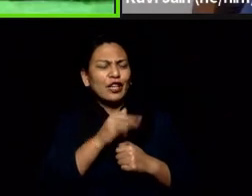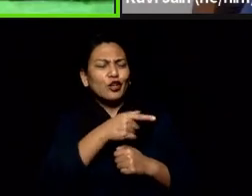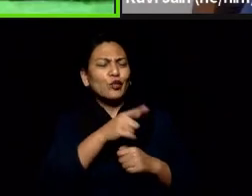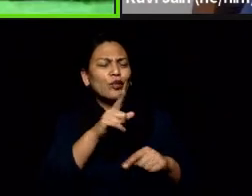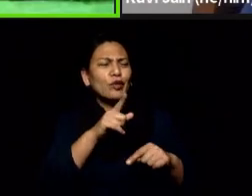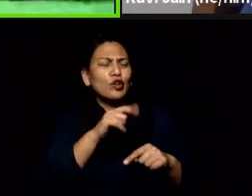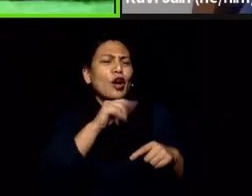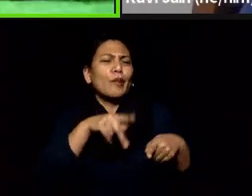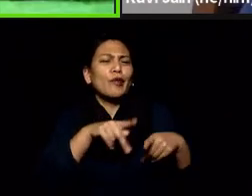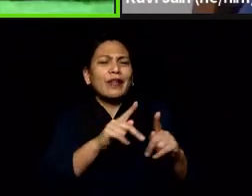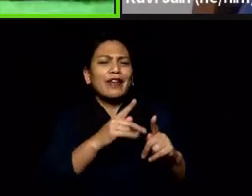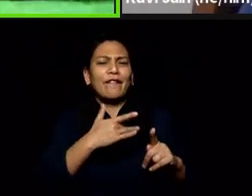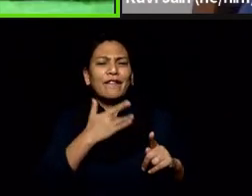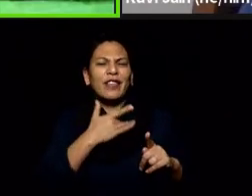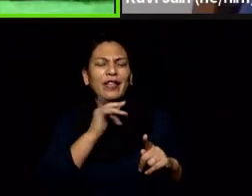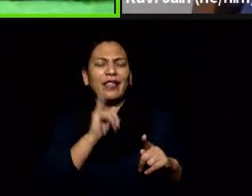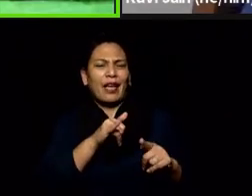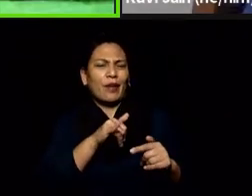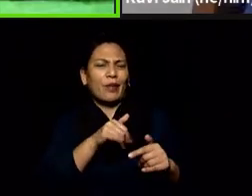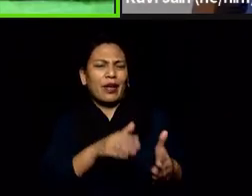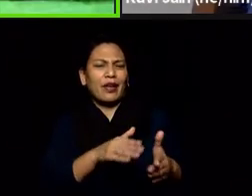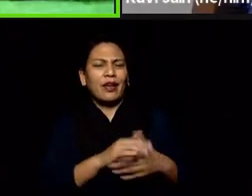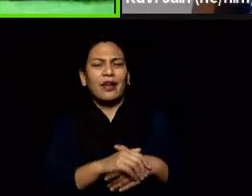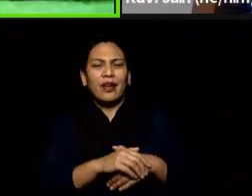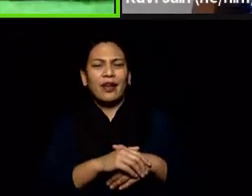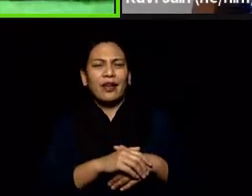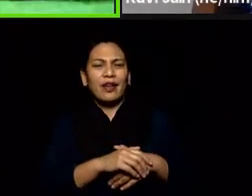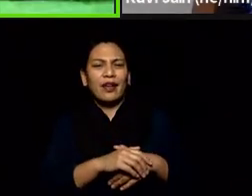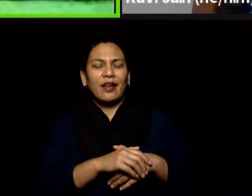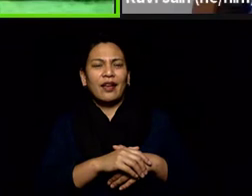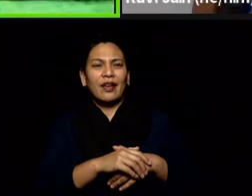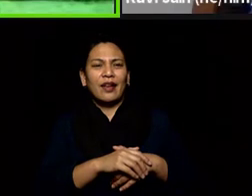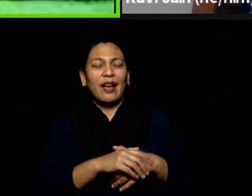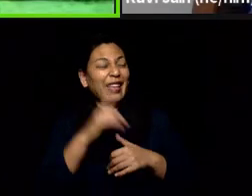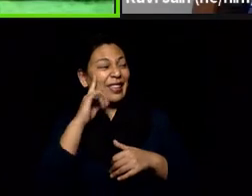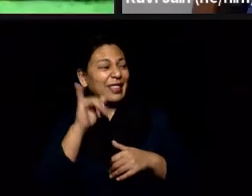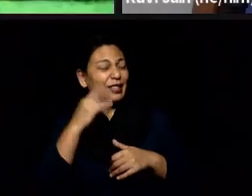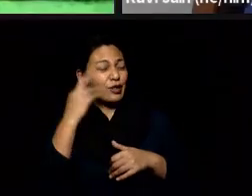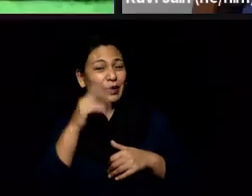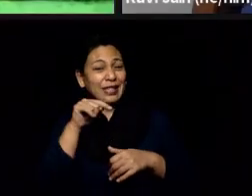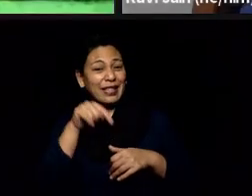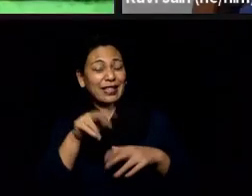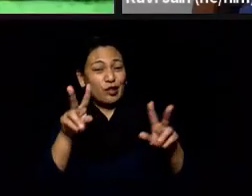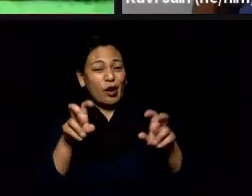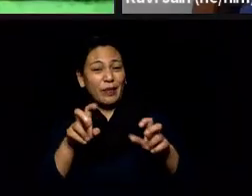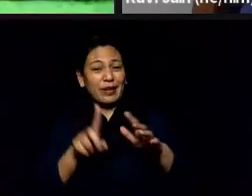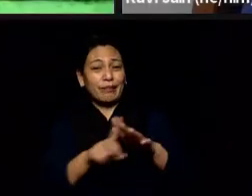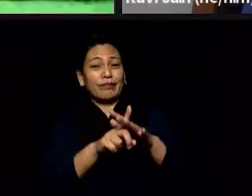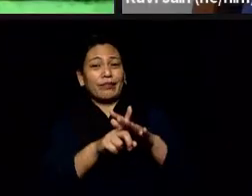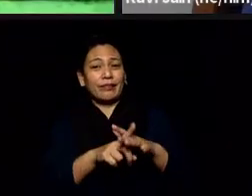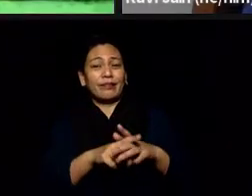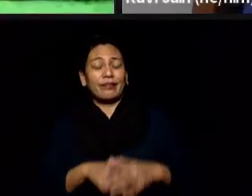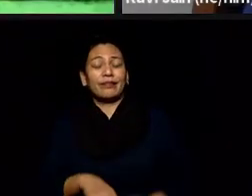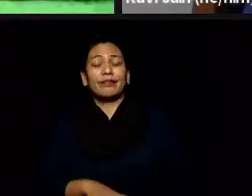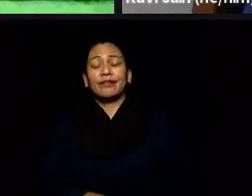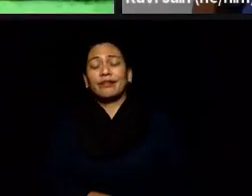in a lot of ways, that's why this conversation came about. Mm-hmm.